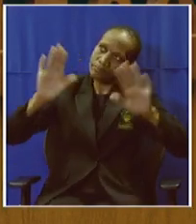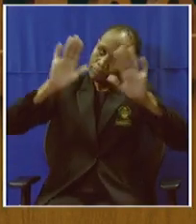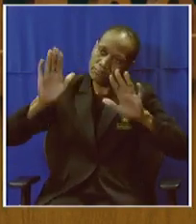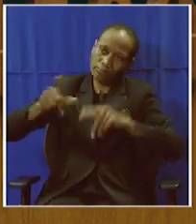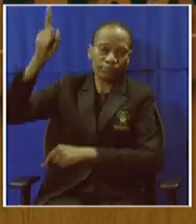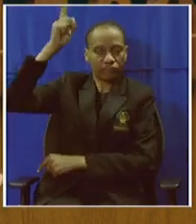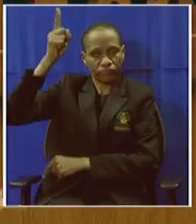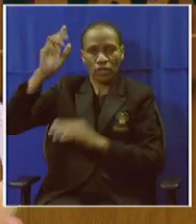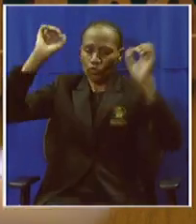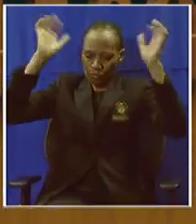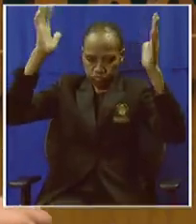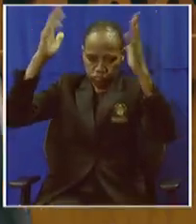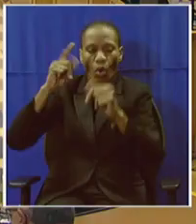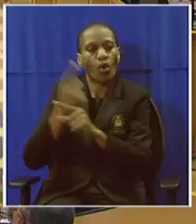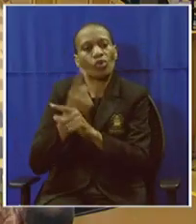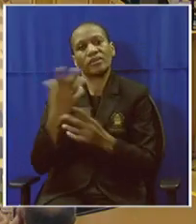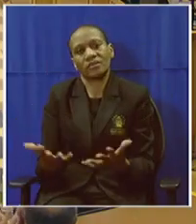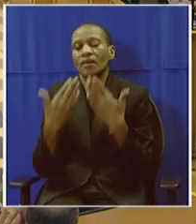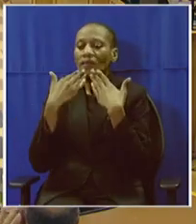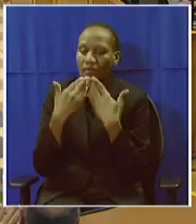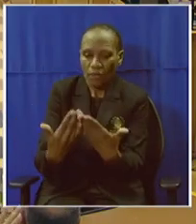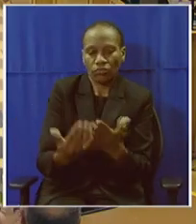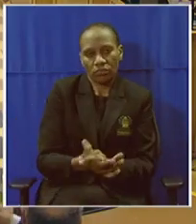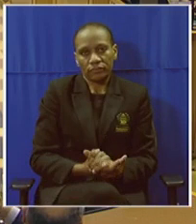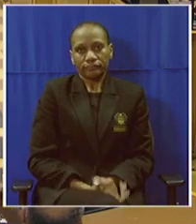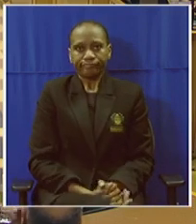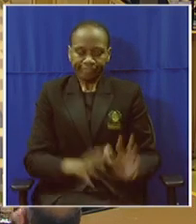name of the Lord. I thank you. Thank you, Honorable Member.